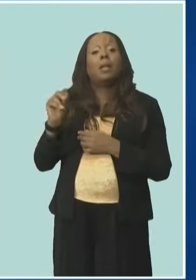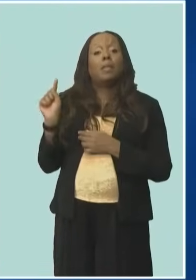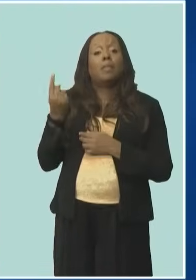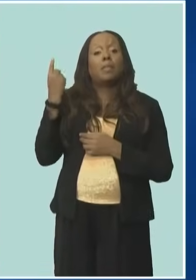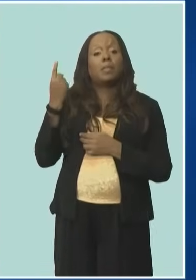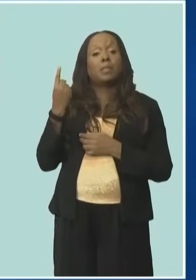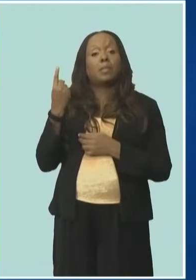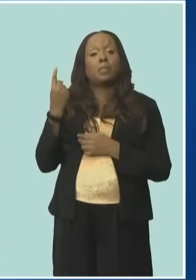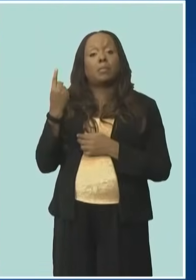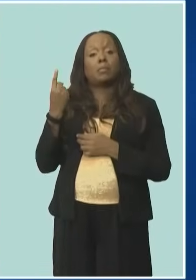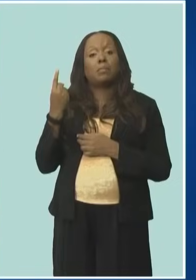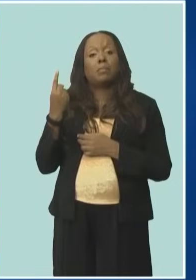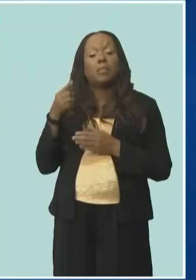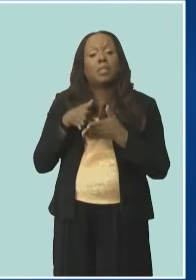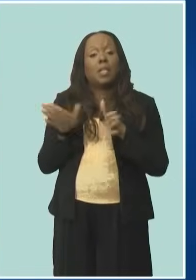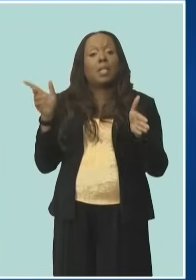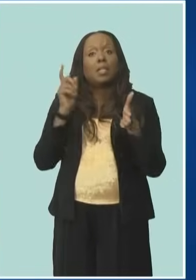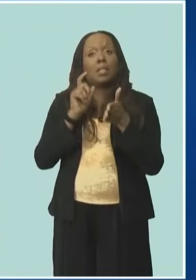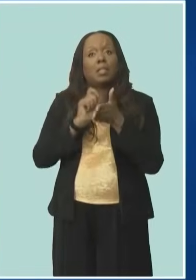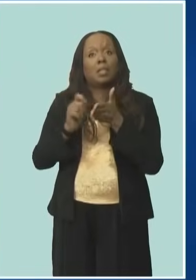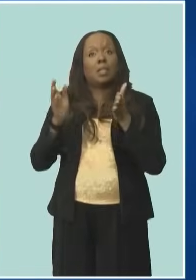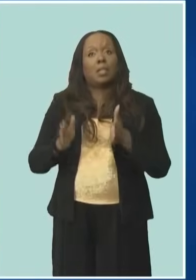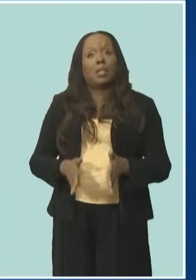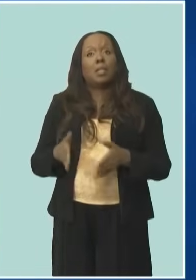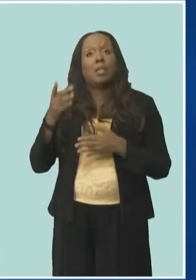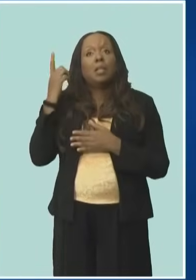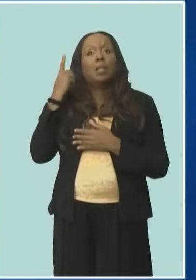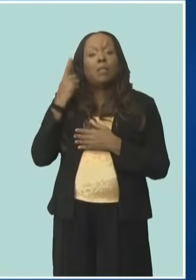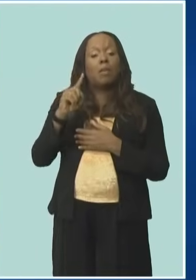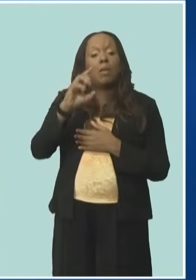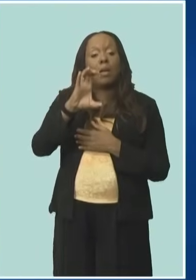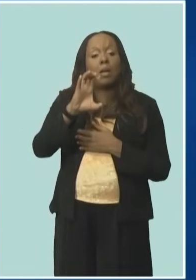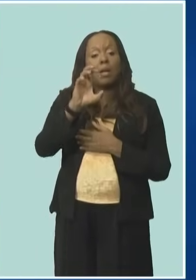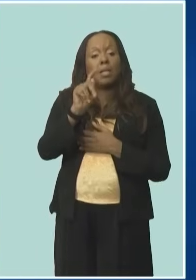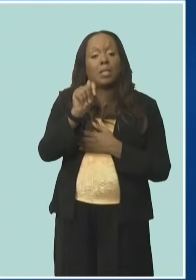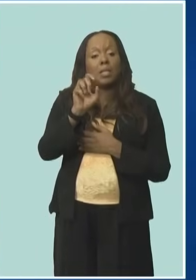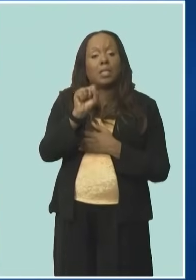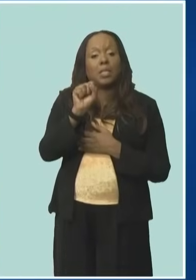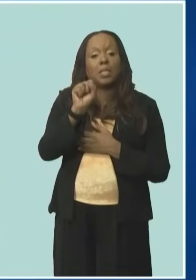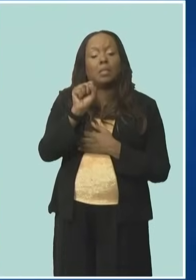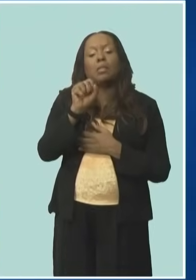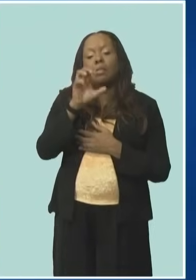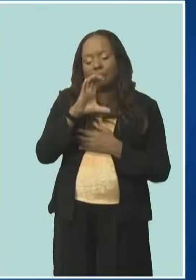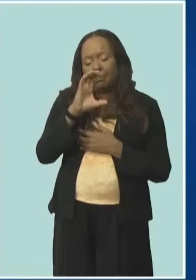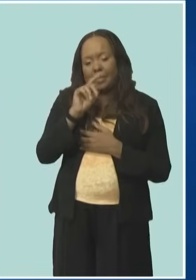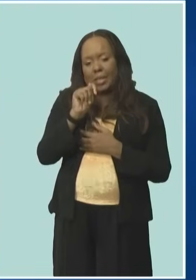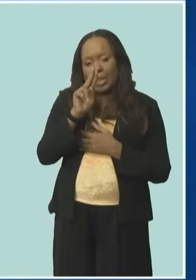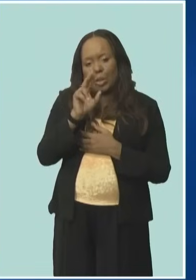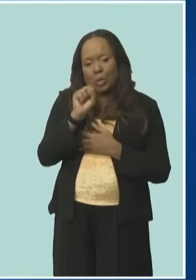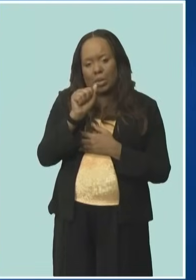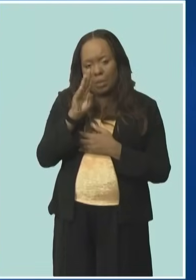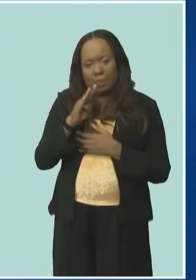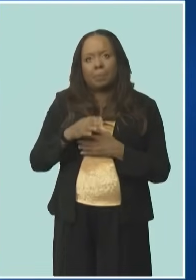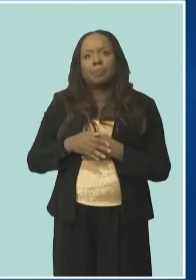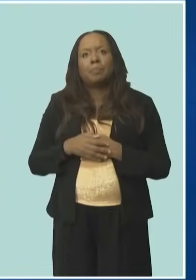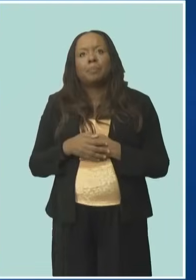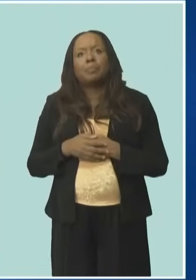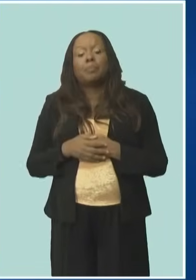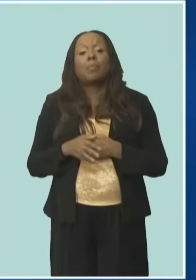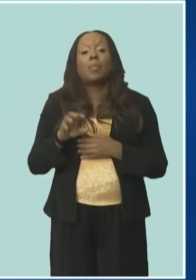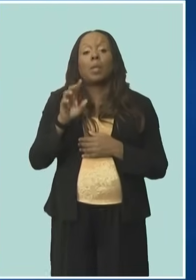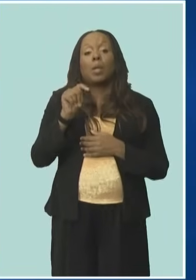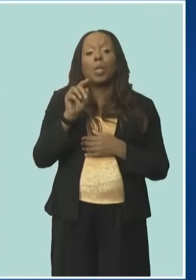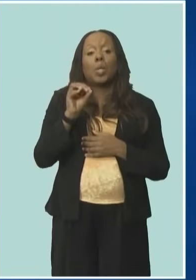of the Congress of Trade Unions and Staff Association of Barbados, C2SAB. General Secretary of the Barbados Workers Union, Tony